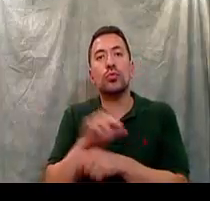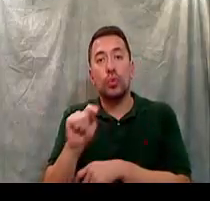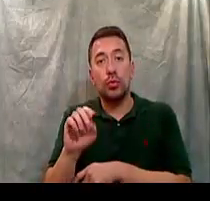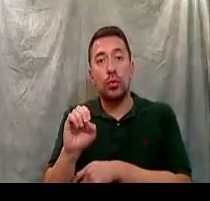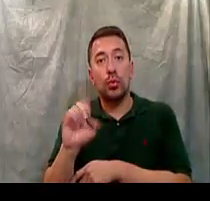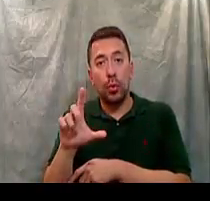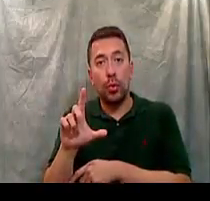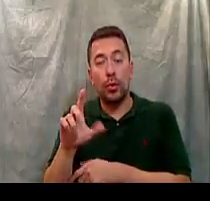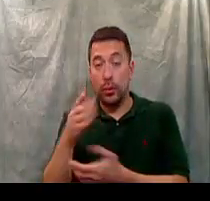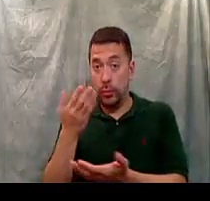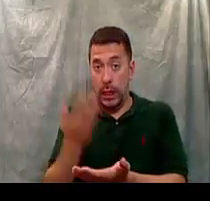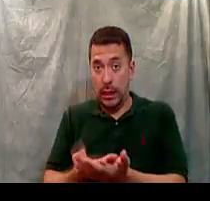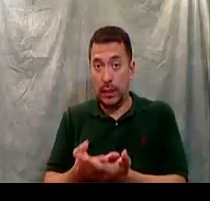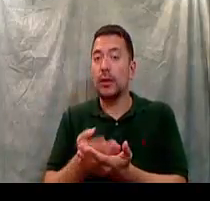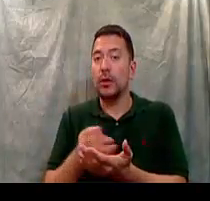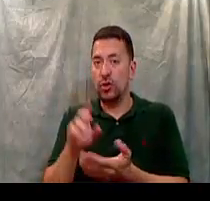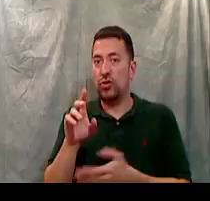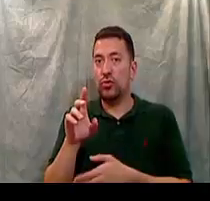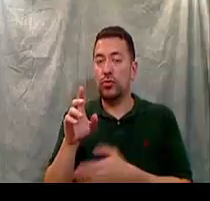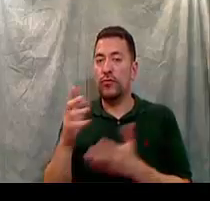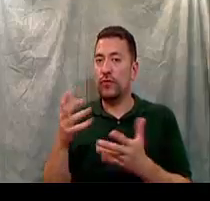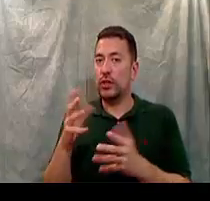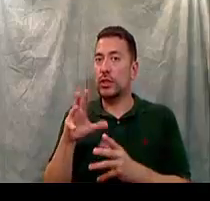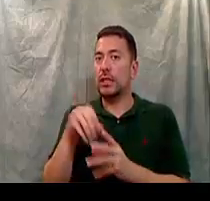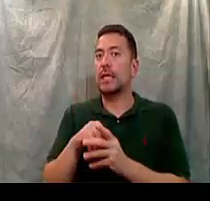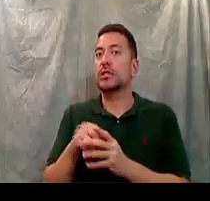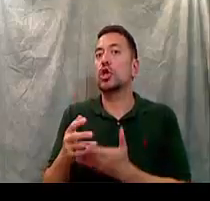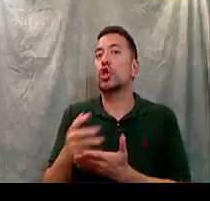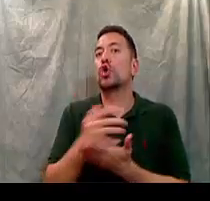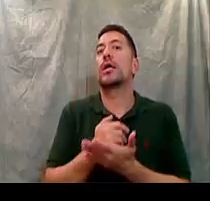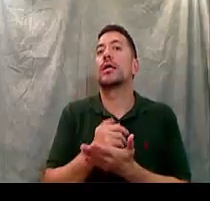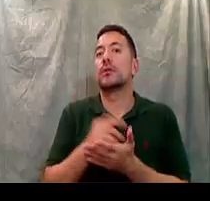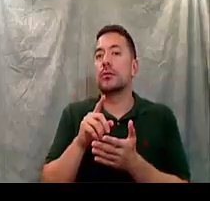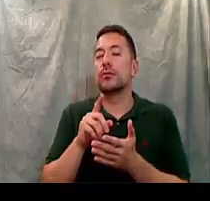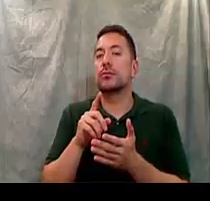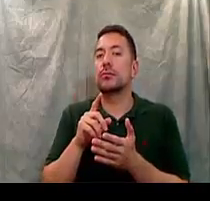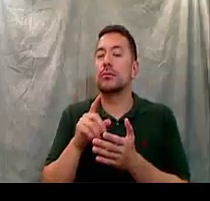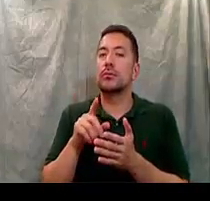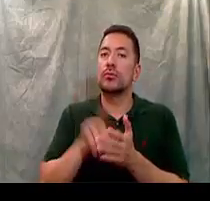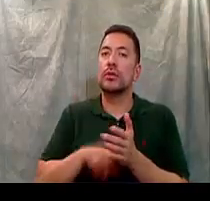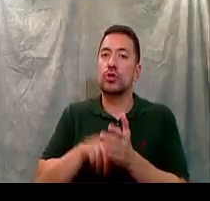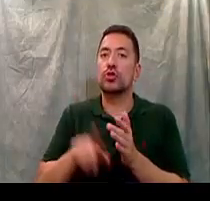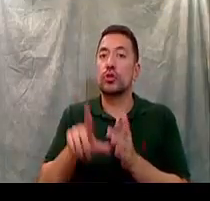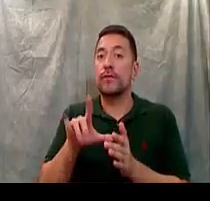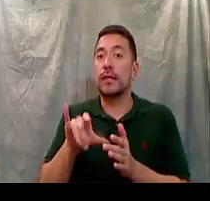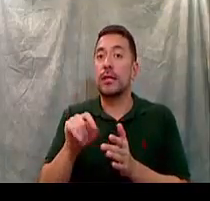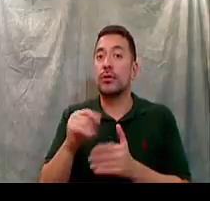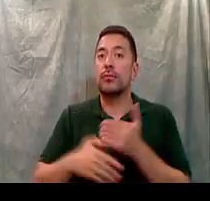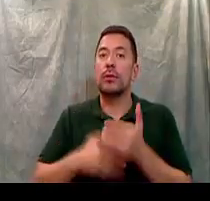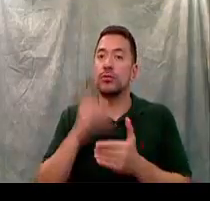as evidence that you really engaged in that curation of literature process that is so critical to moving forward.